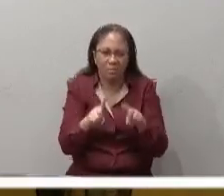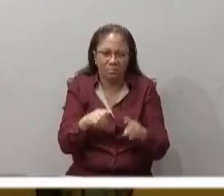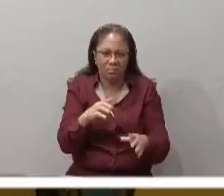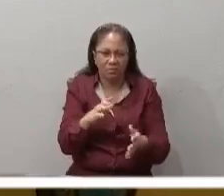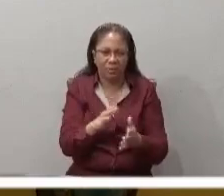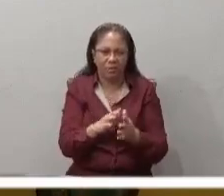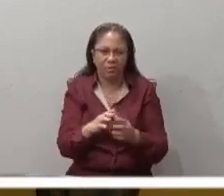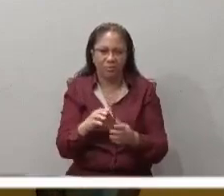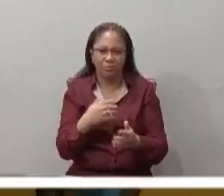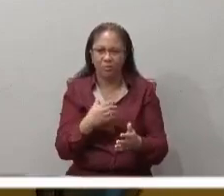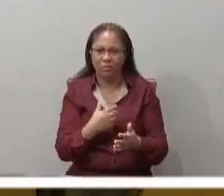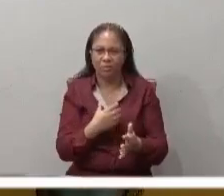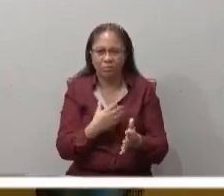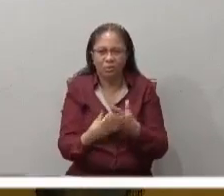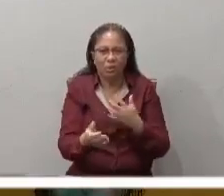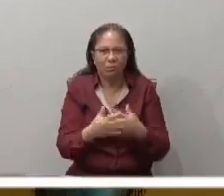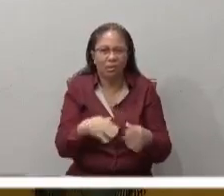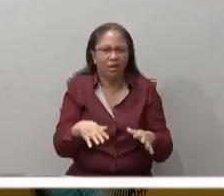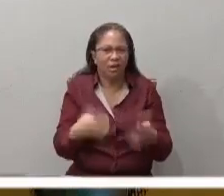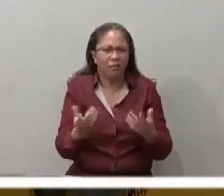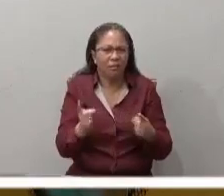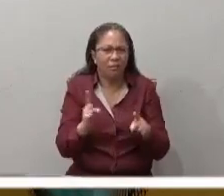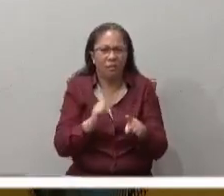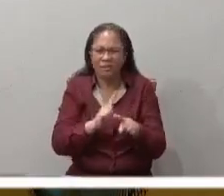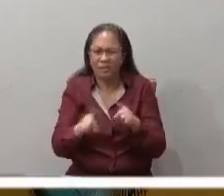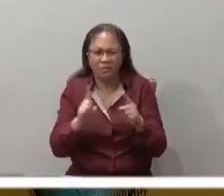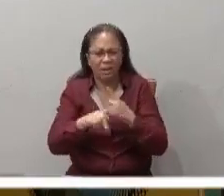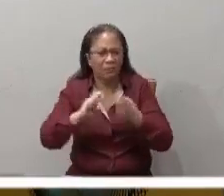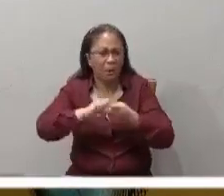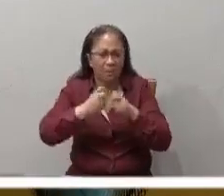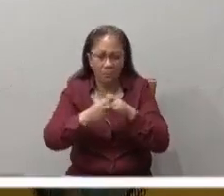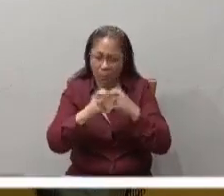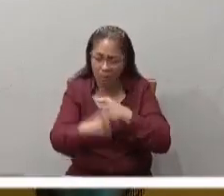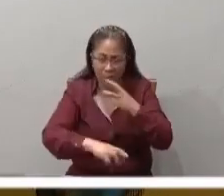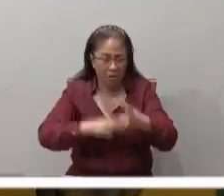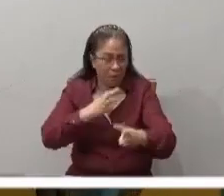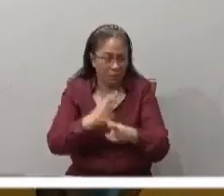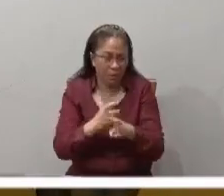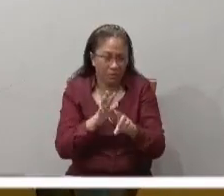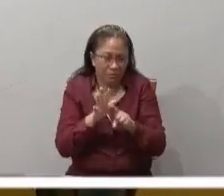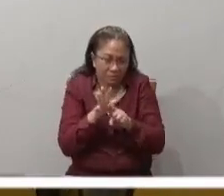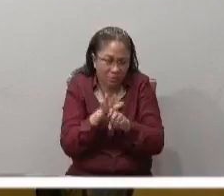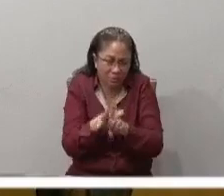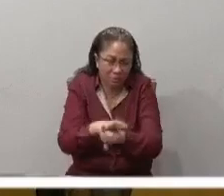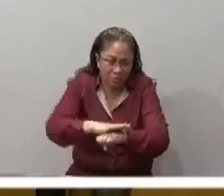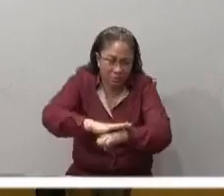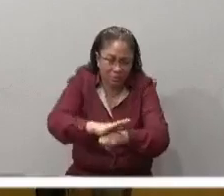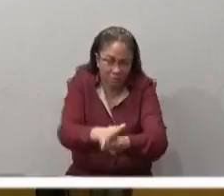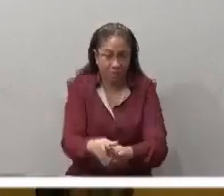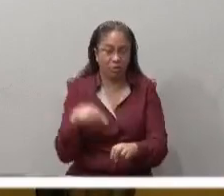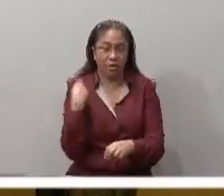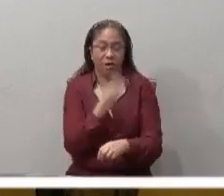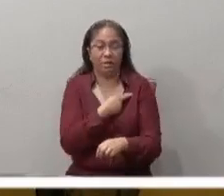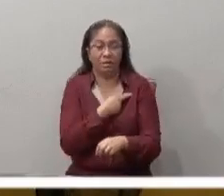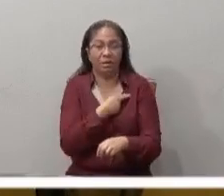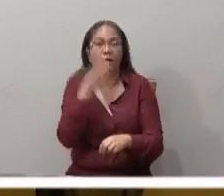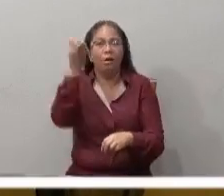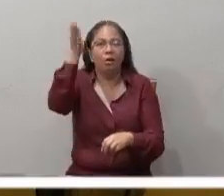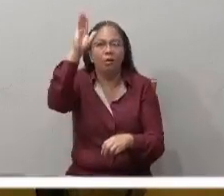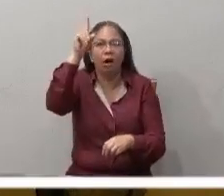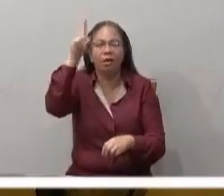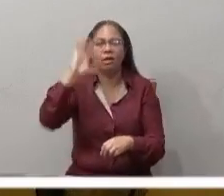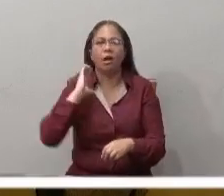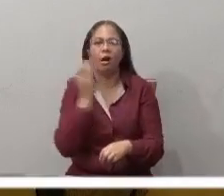every side, no matter how all the difficulties of this world are pressing in on us, God is our